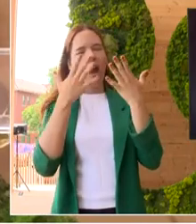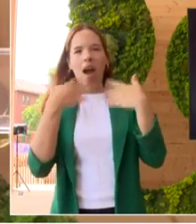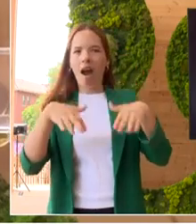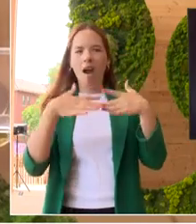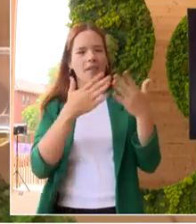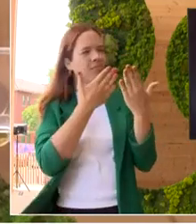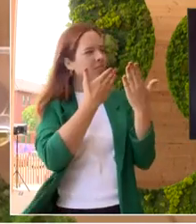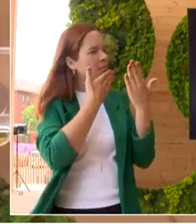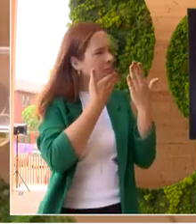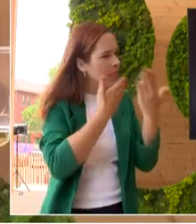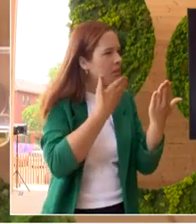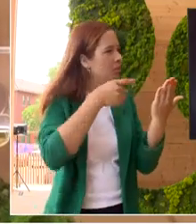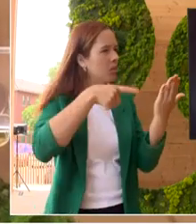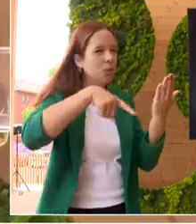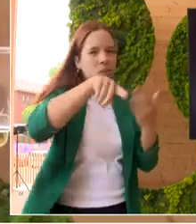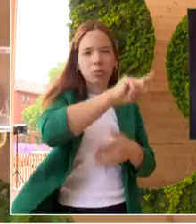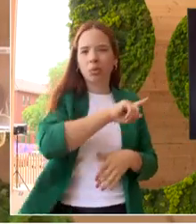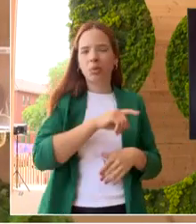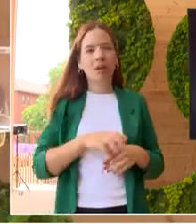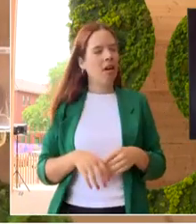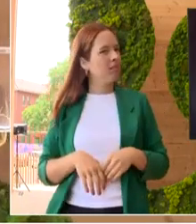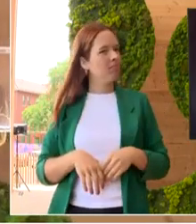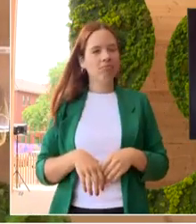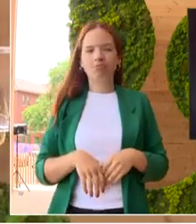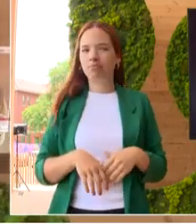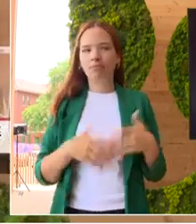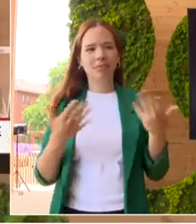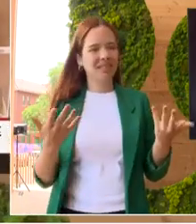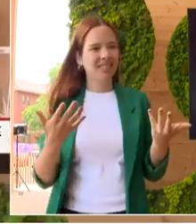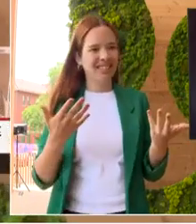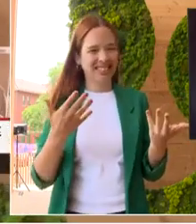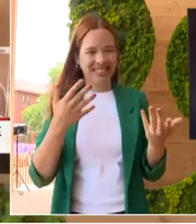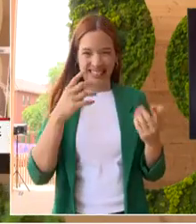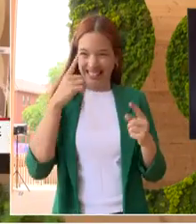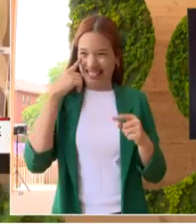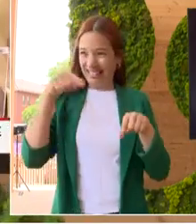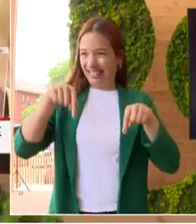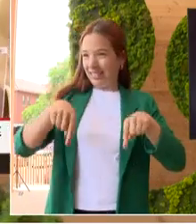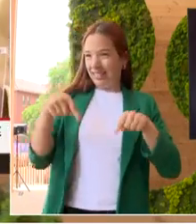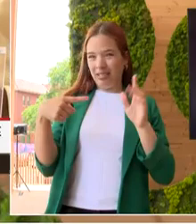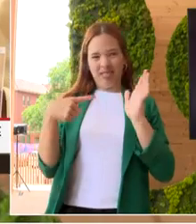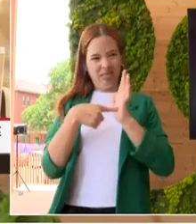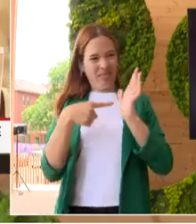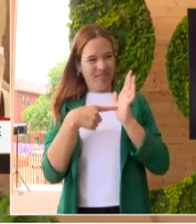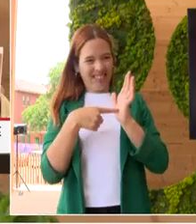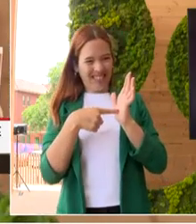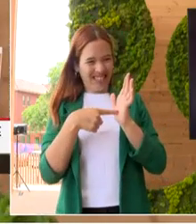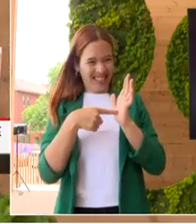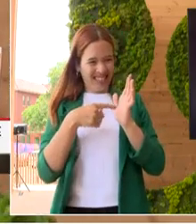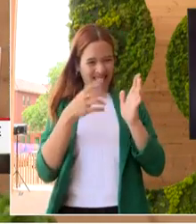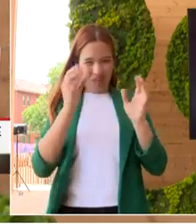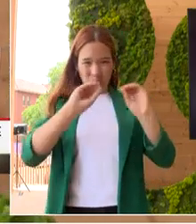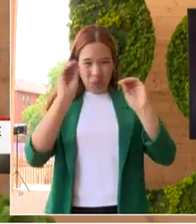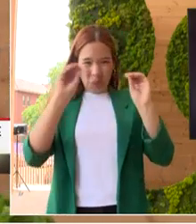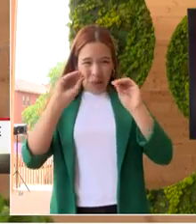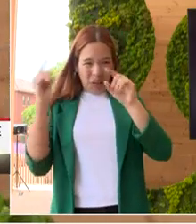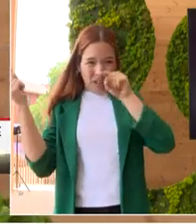I've seen Ward 8 go from nobody wanted to come over here.